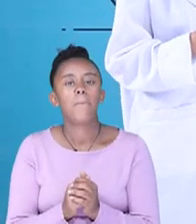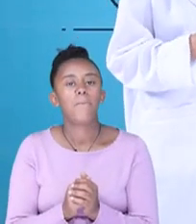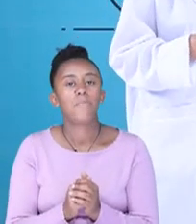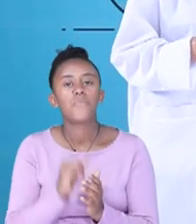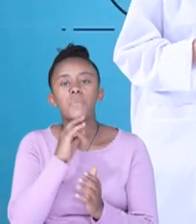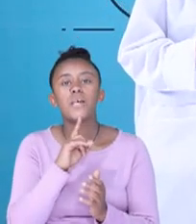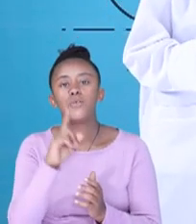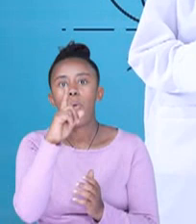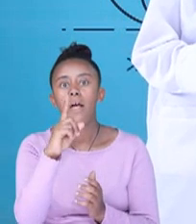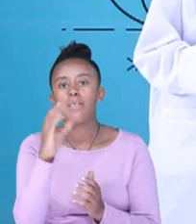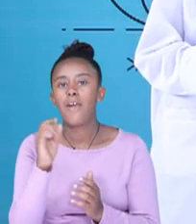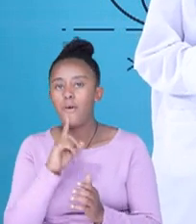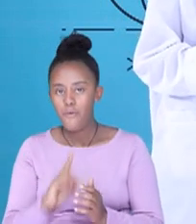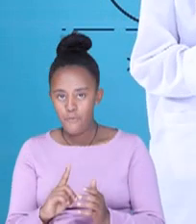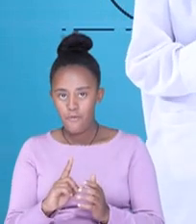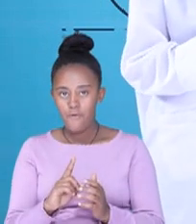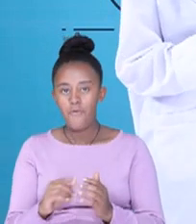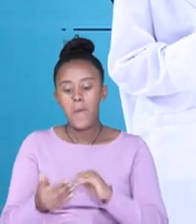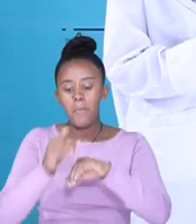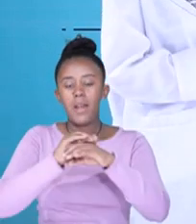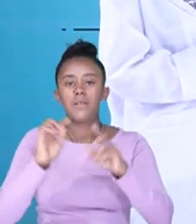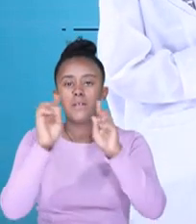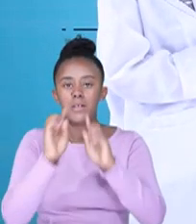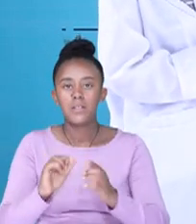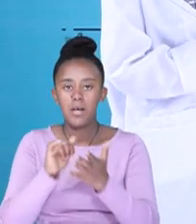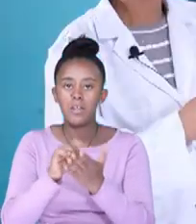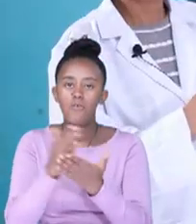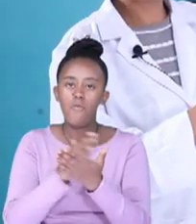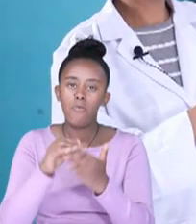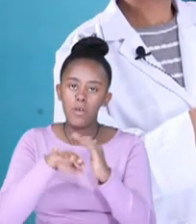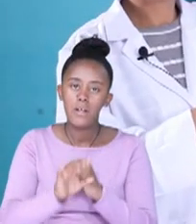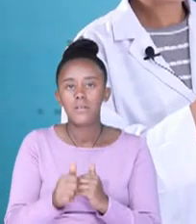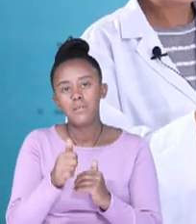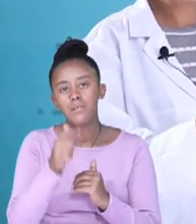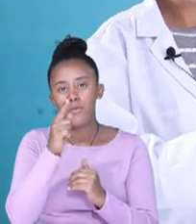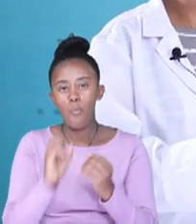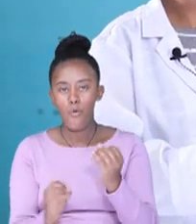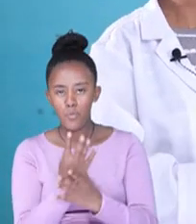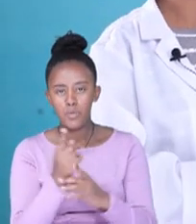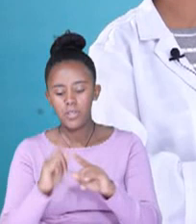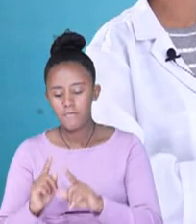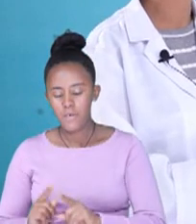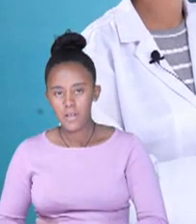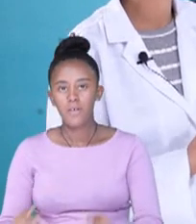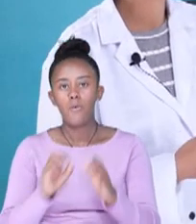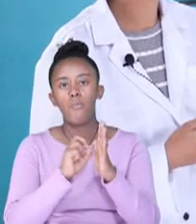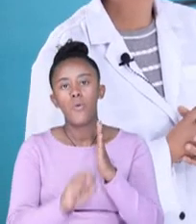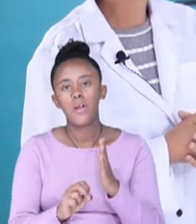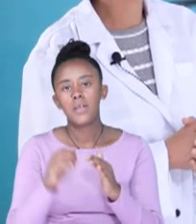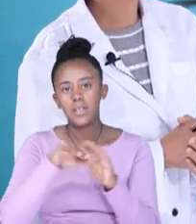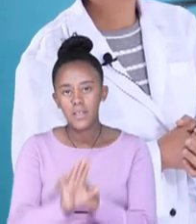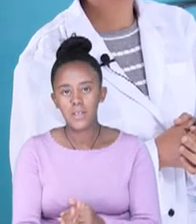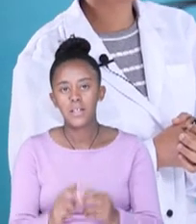is one type of membranous structure that involve mainly in producing different products and